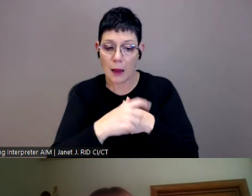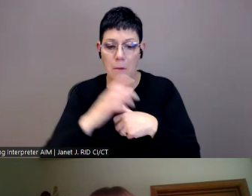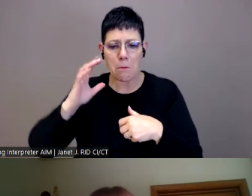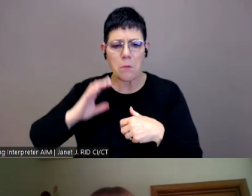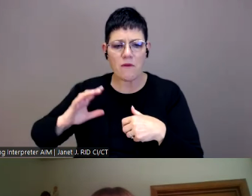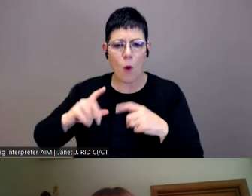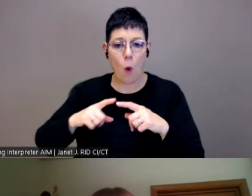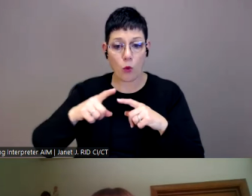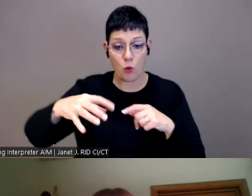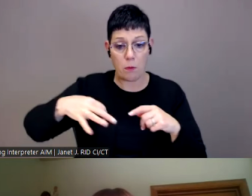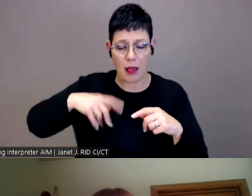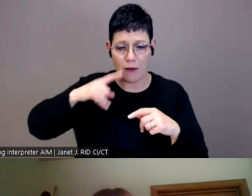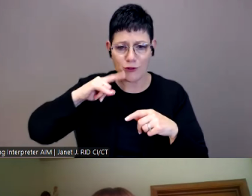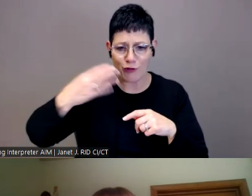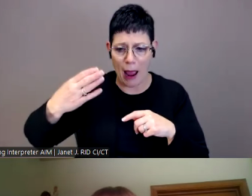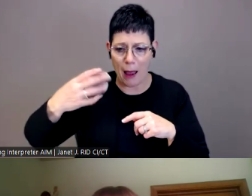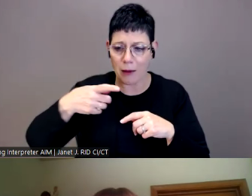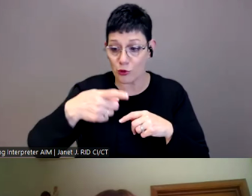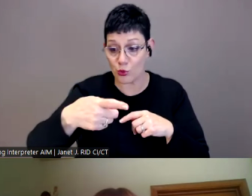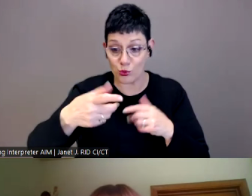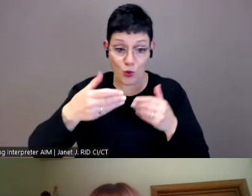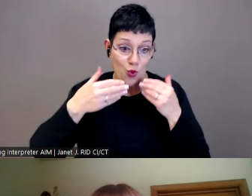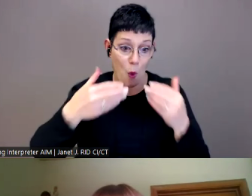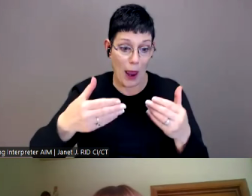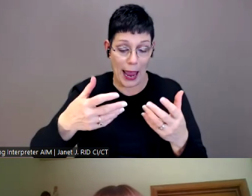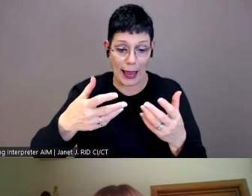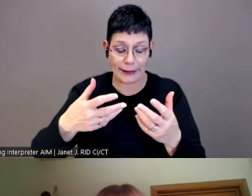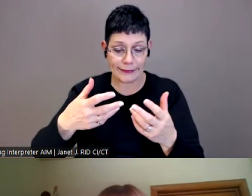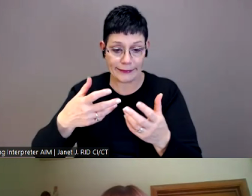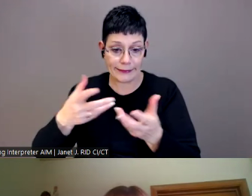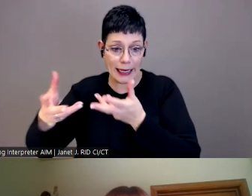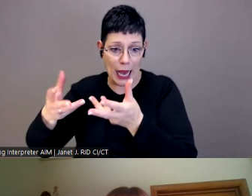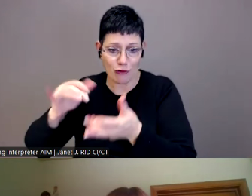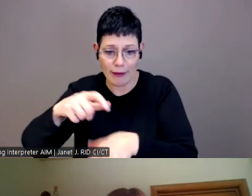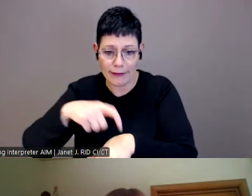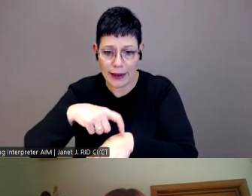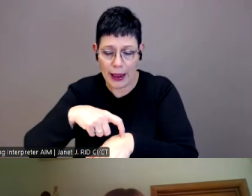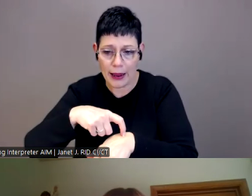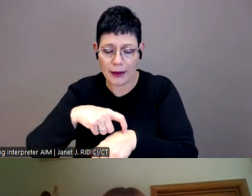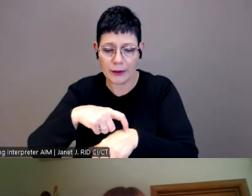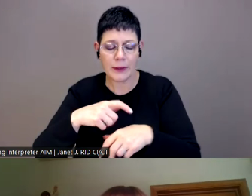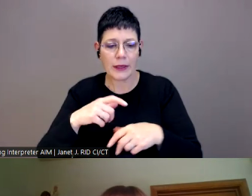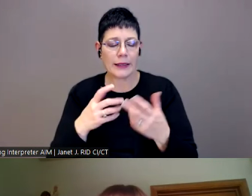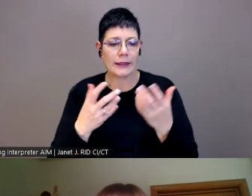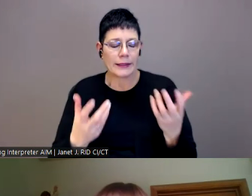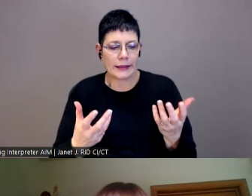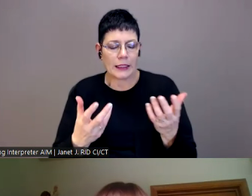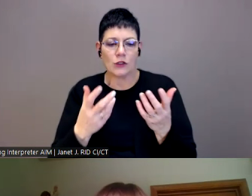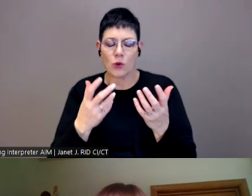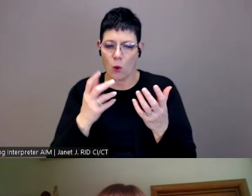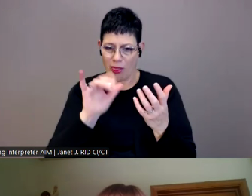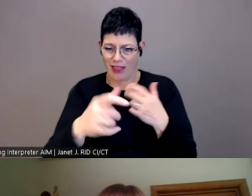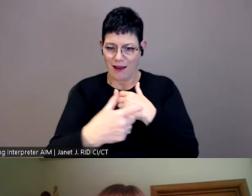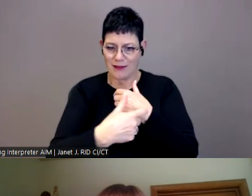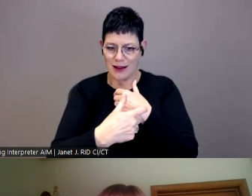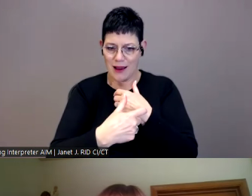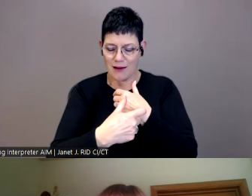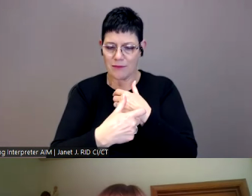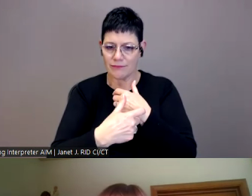the job, because that's kind of the job, right? So, you kind of like, how do we engage in this? And so when we did that at that